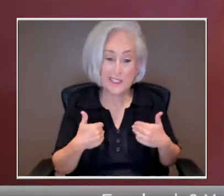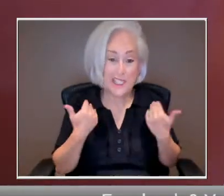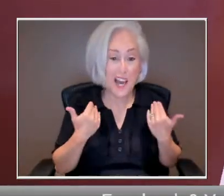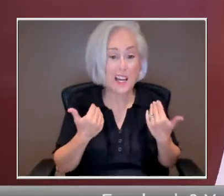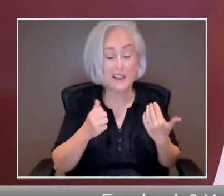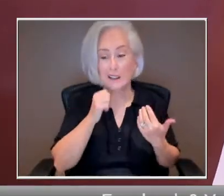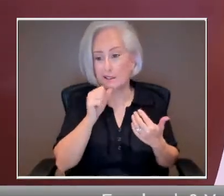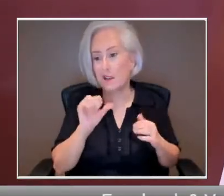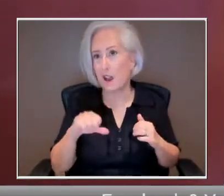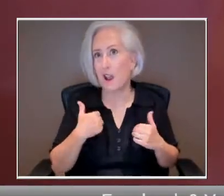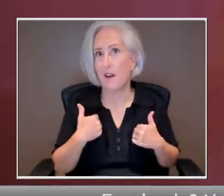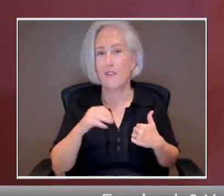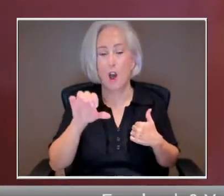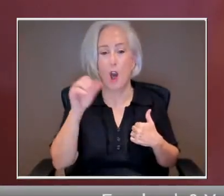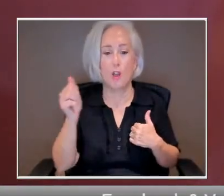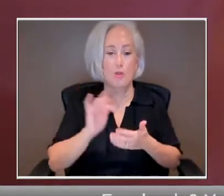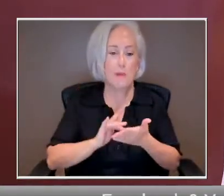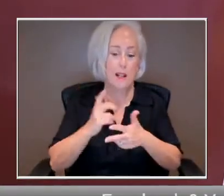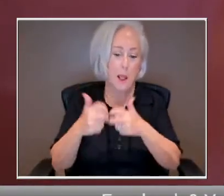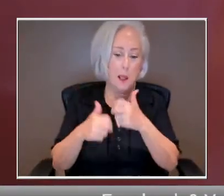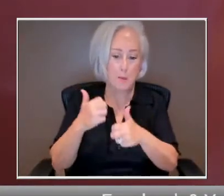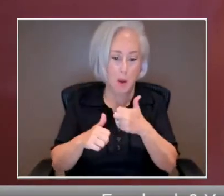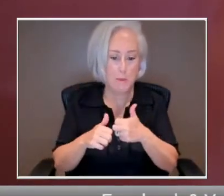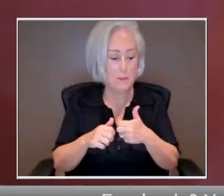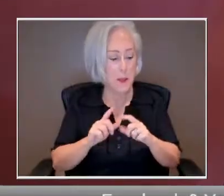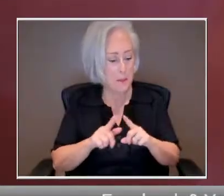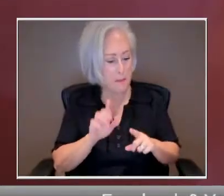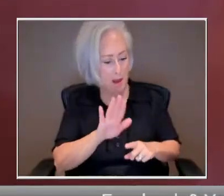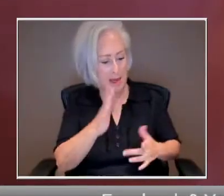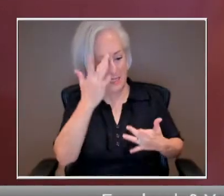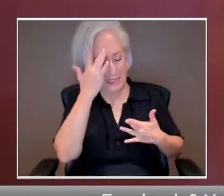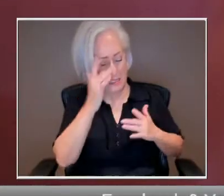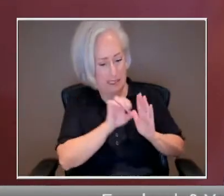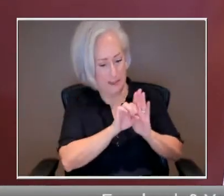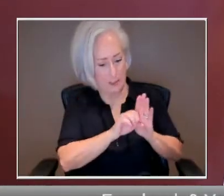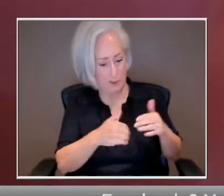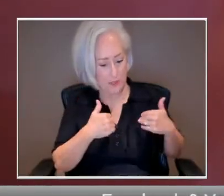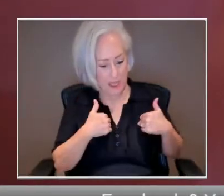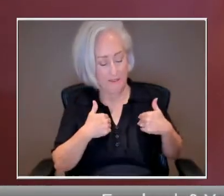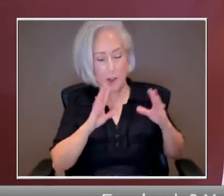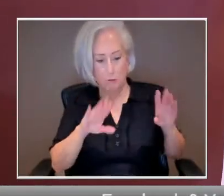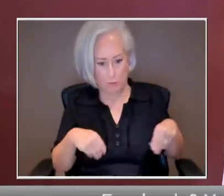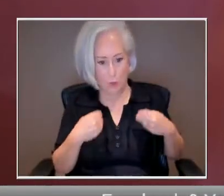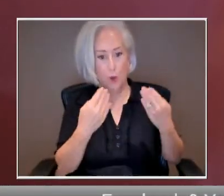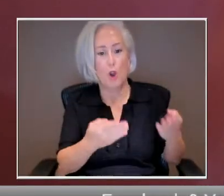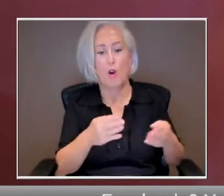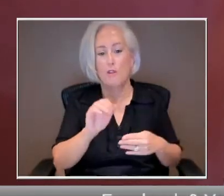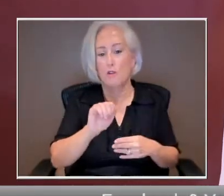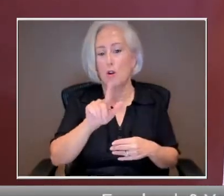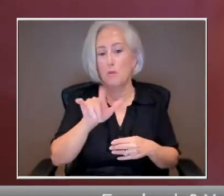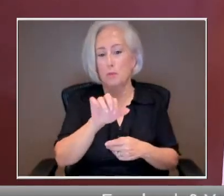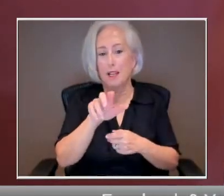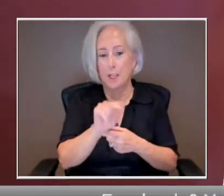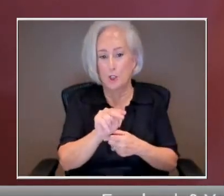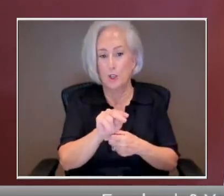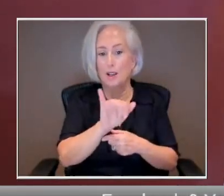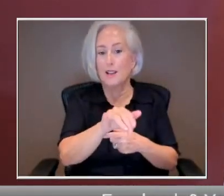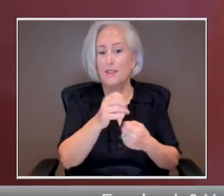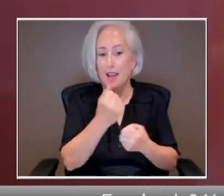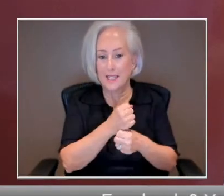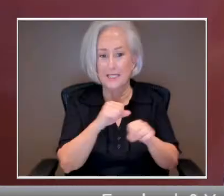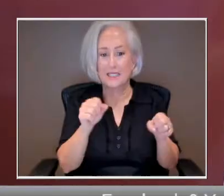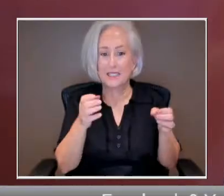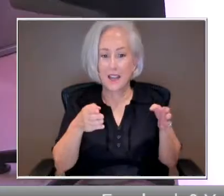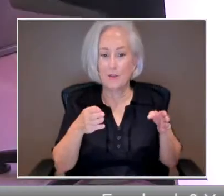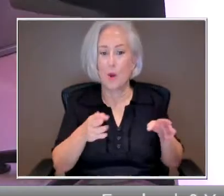conditions, and she has a lot of symptoms, then we offered that ablation is a very safe and effective way of taking care of her rhythm.